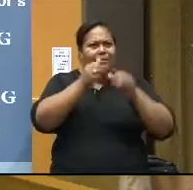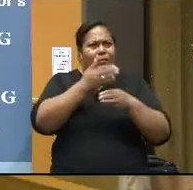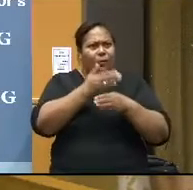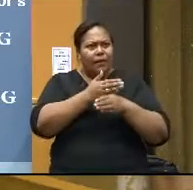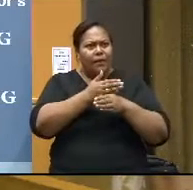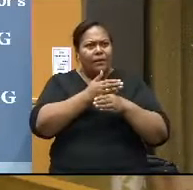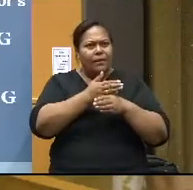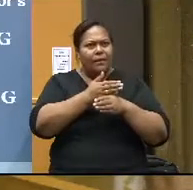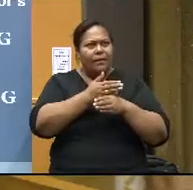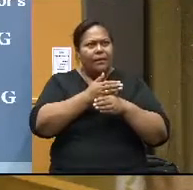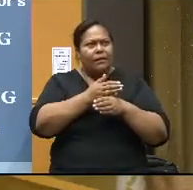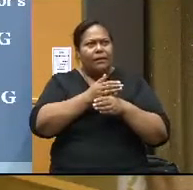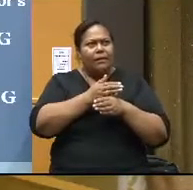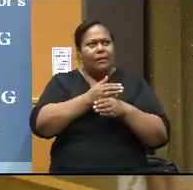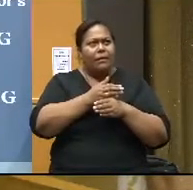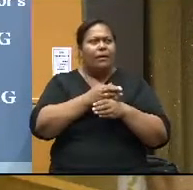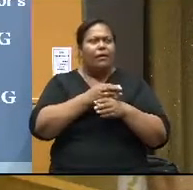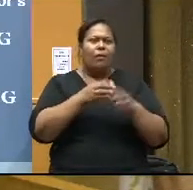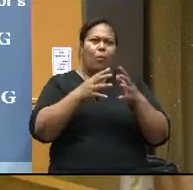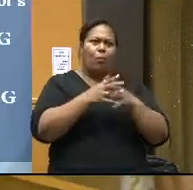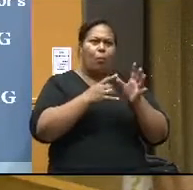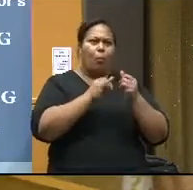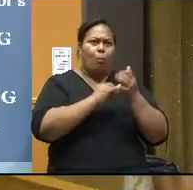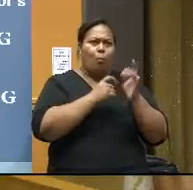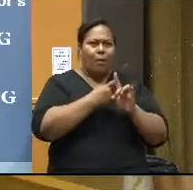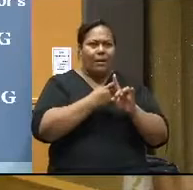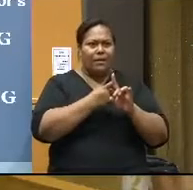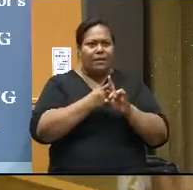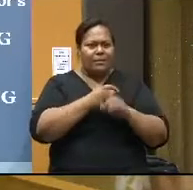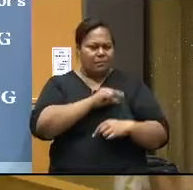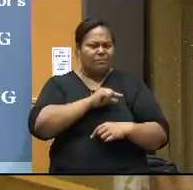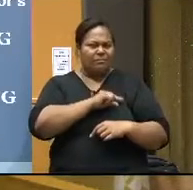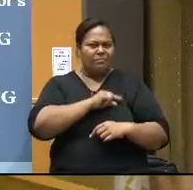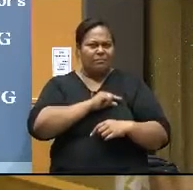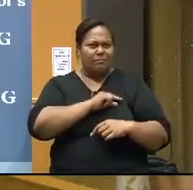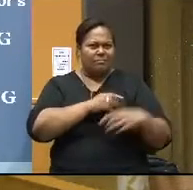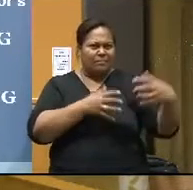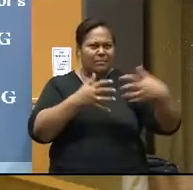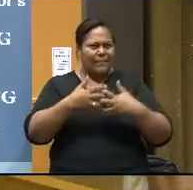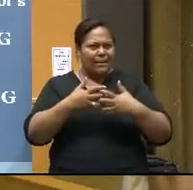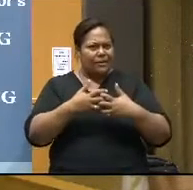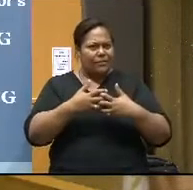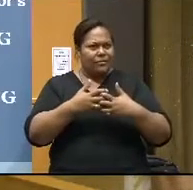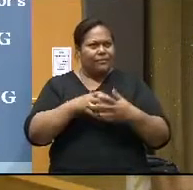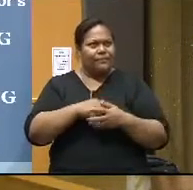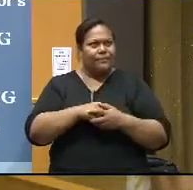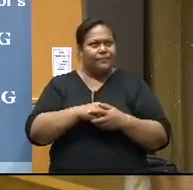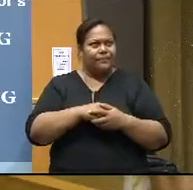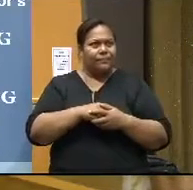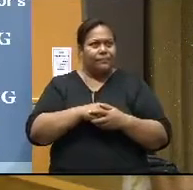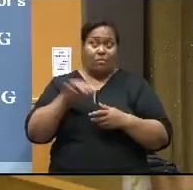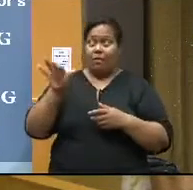work around what the WASC accrediting process has told us. And they want